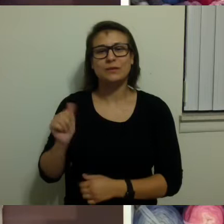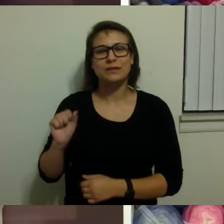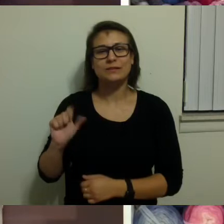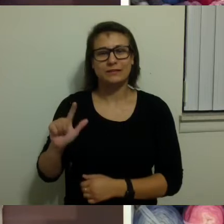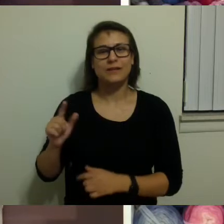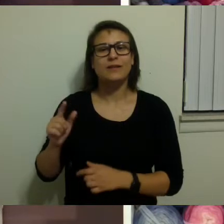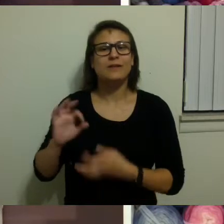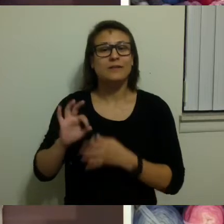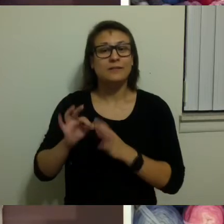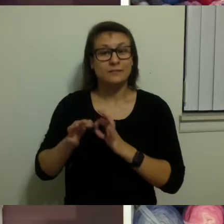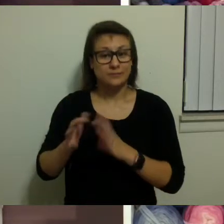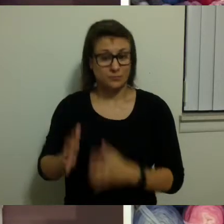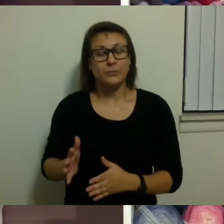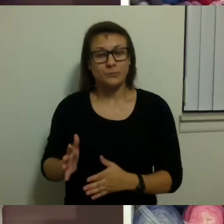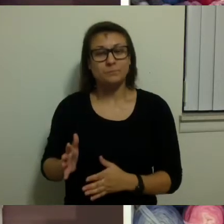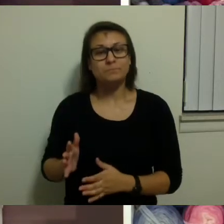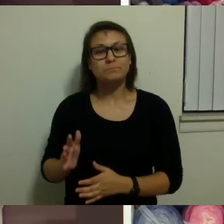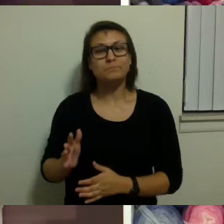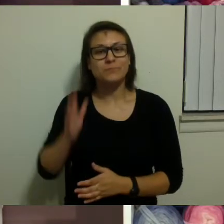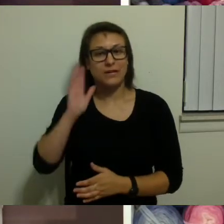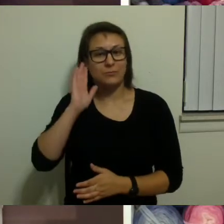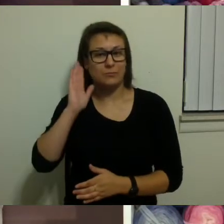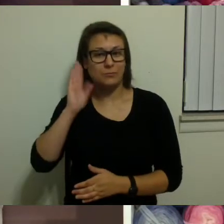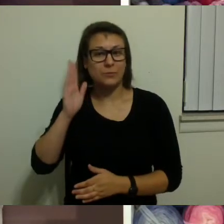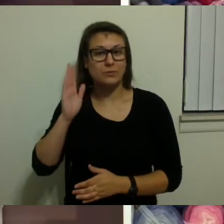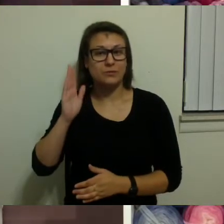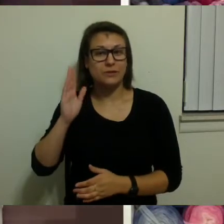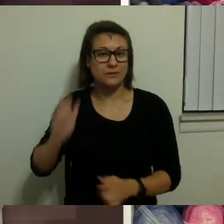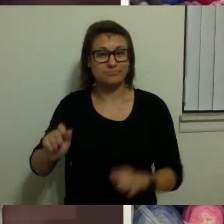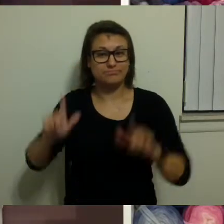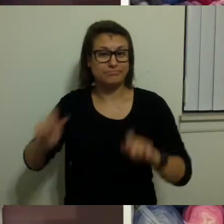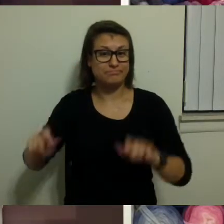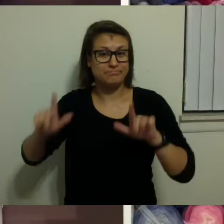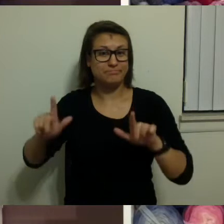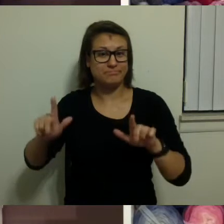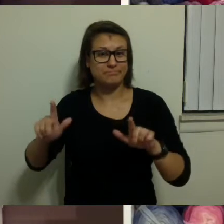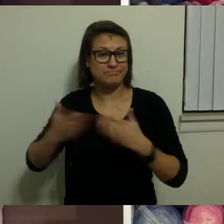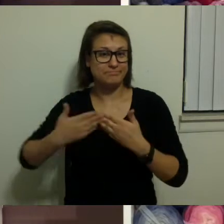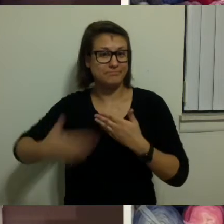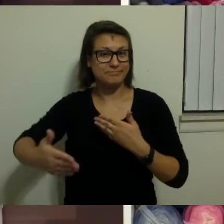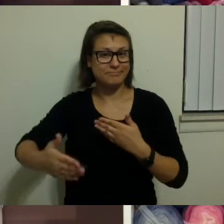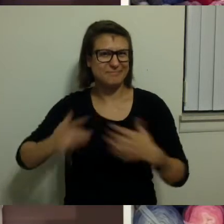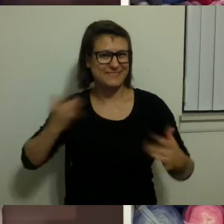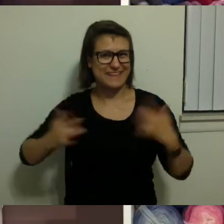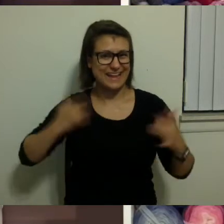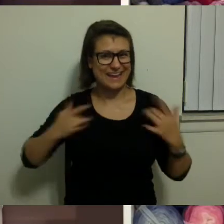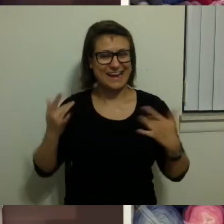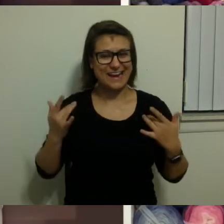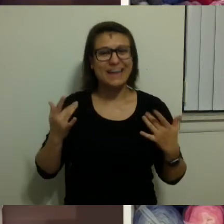American Sign Language interpreter that's going to be on all my episodes now. Very excited about